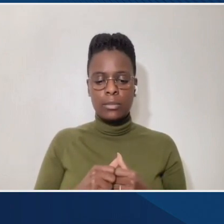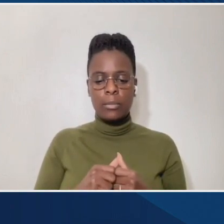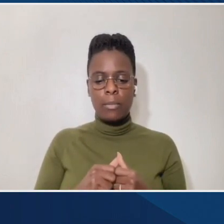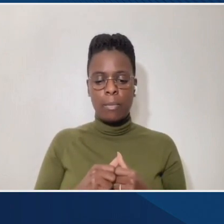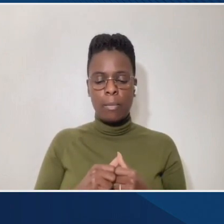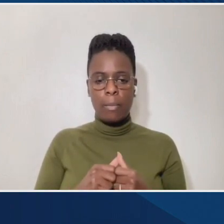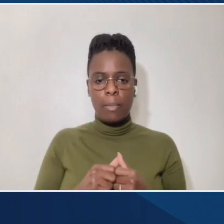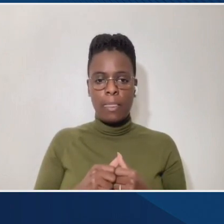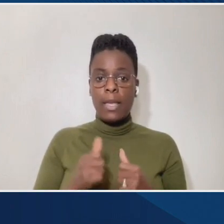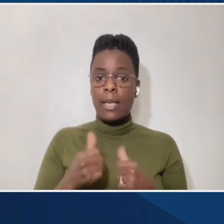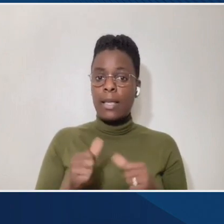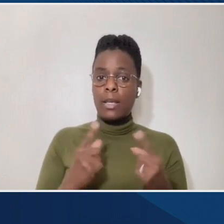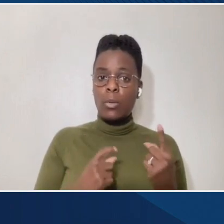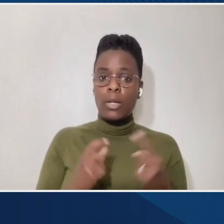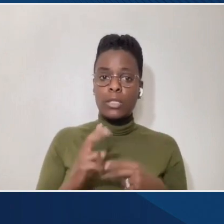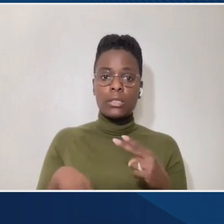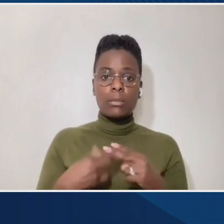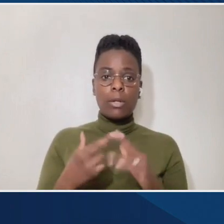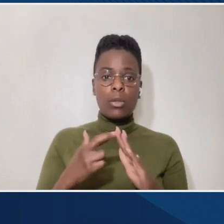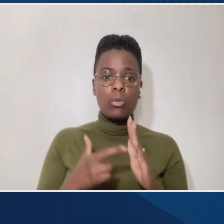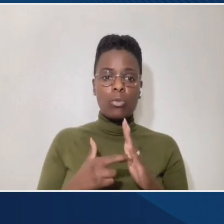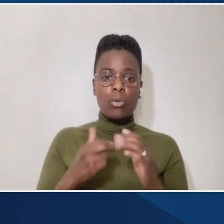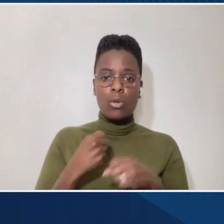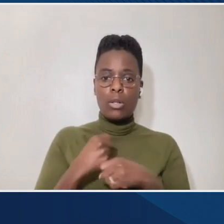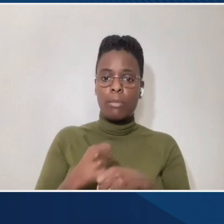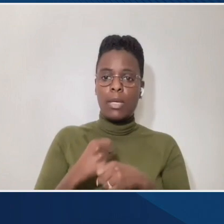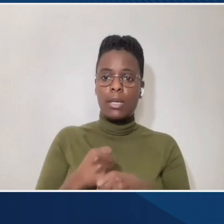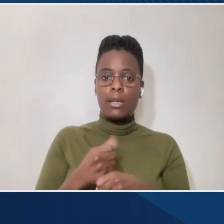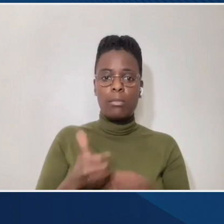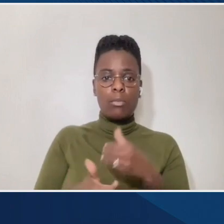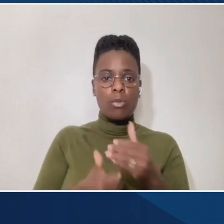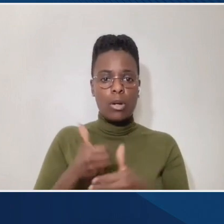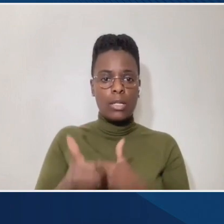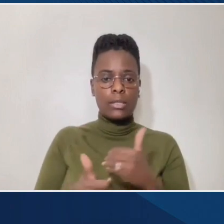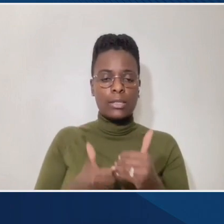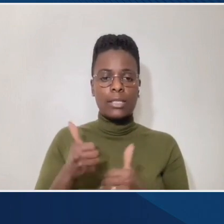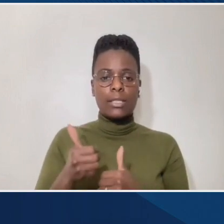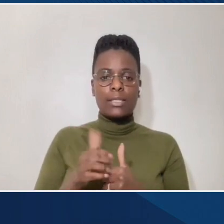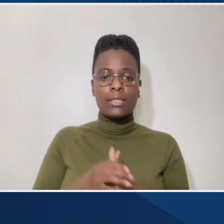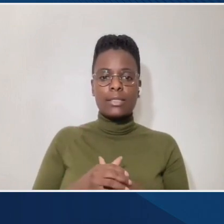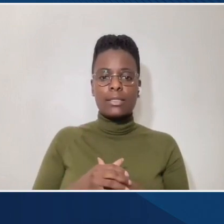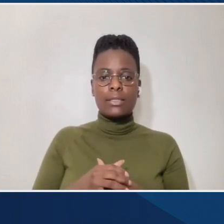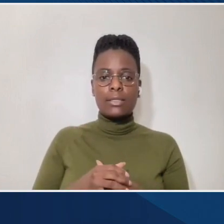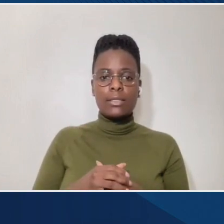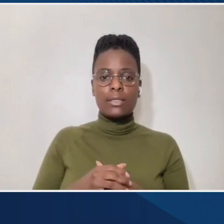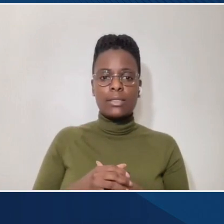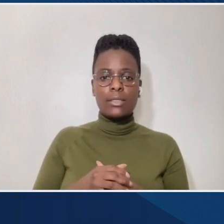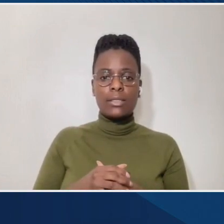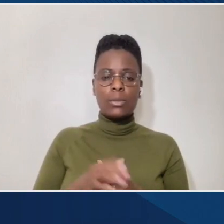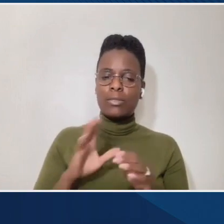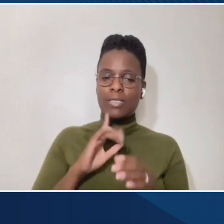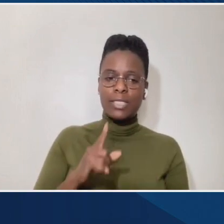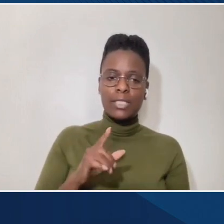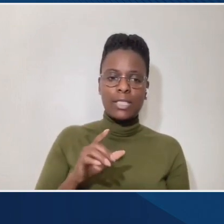disagree, and it would not have any recommendation at all from you.